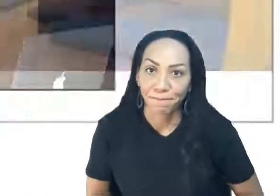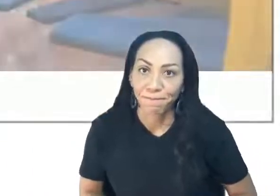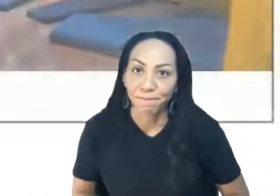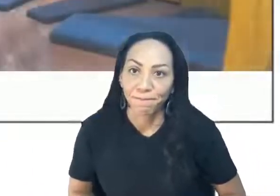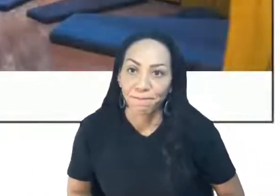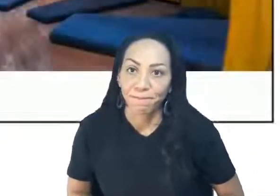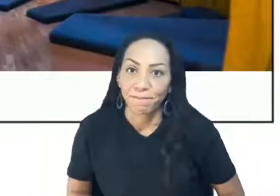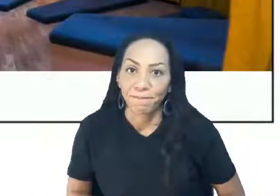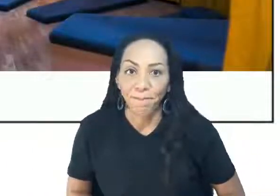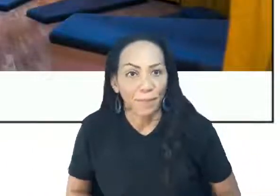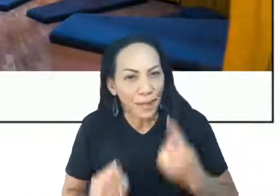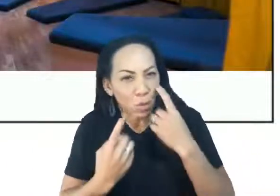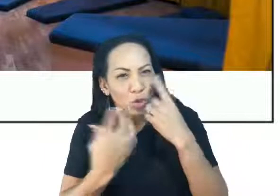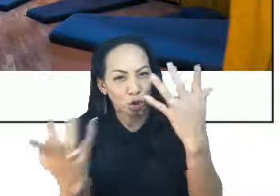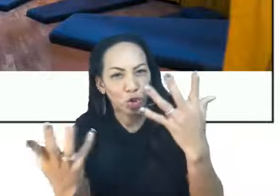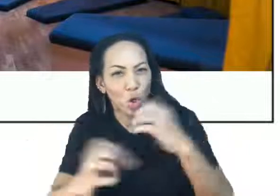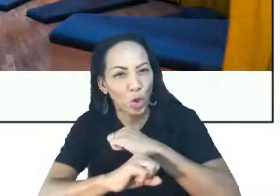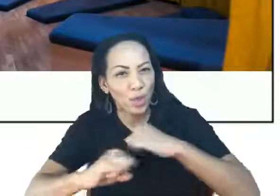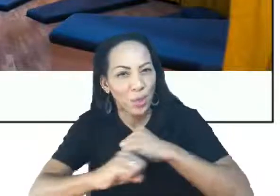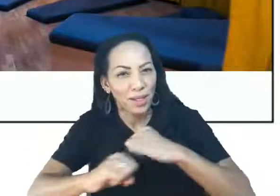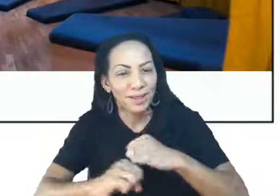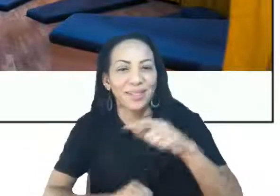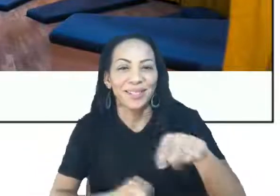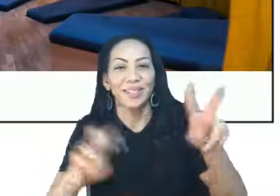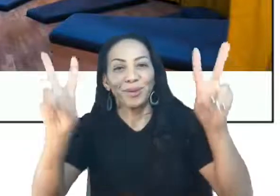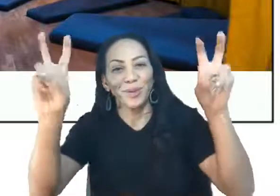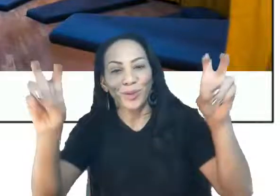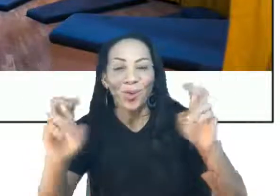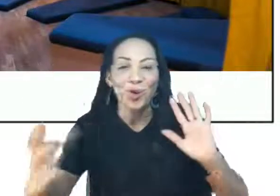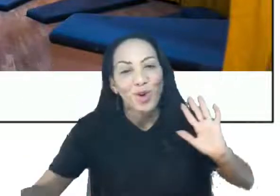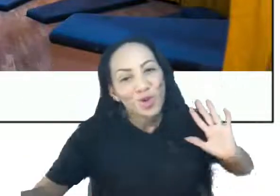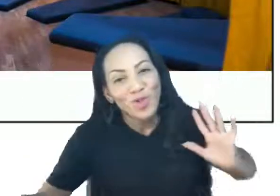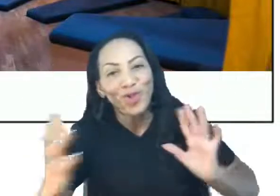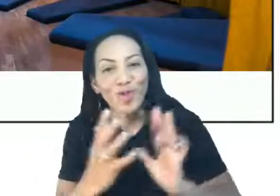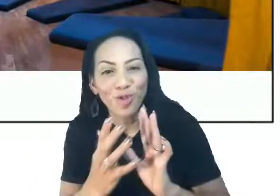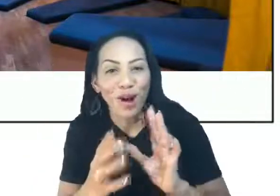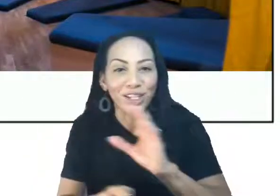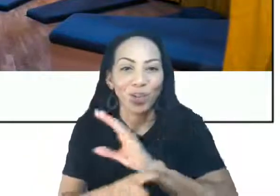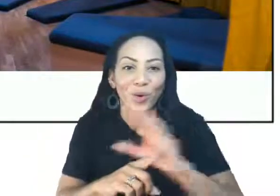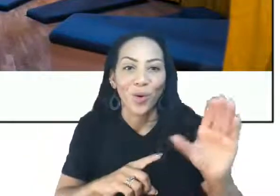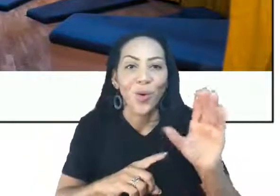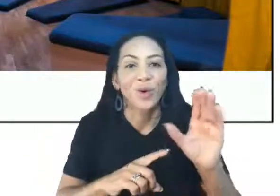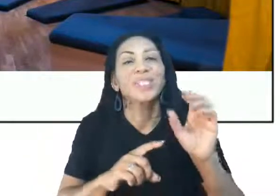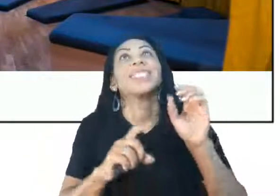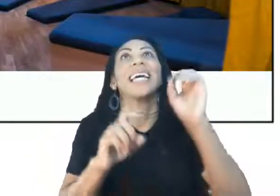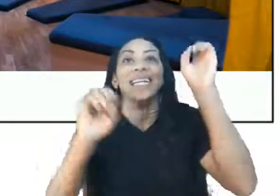that we created for A Crash Course in Cloudspotting. So the image shows